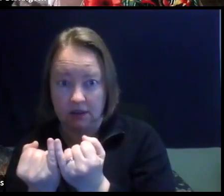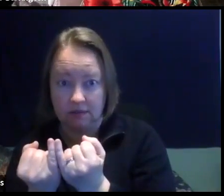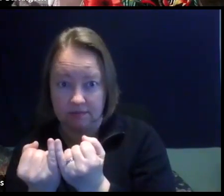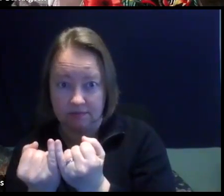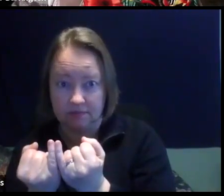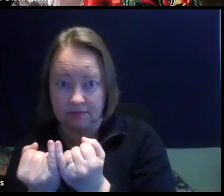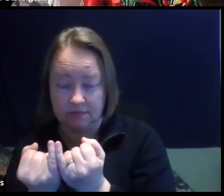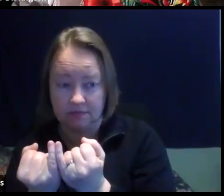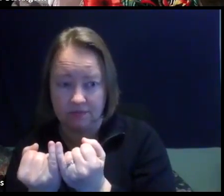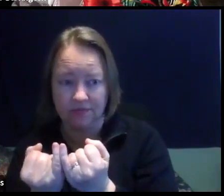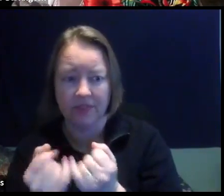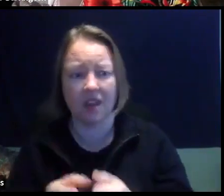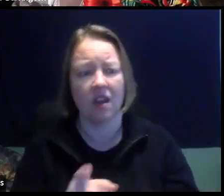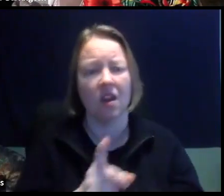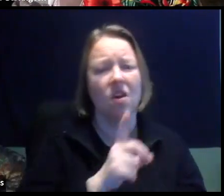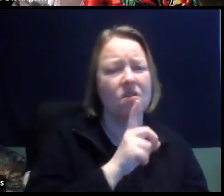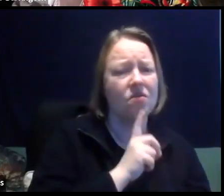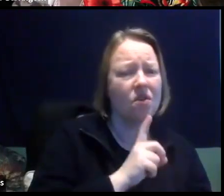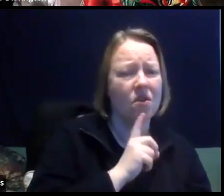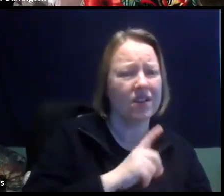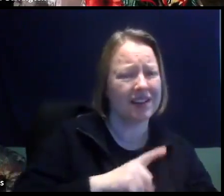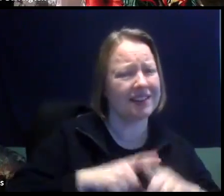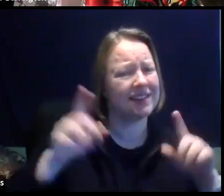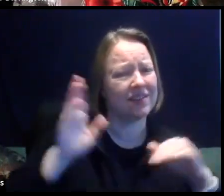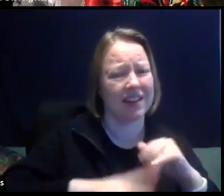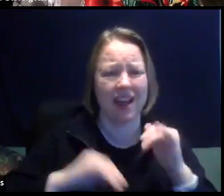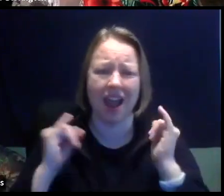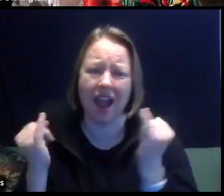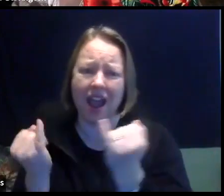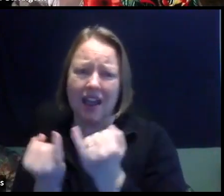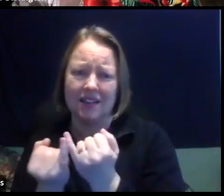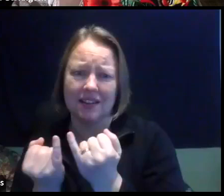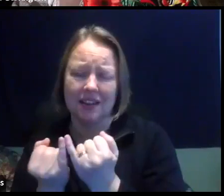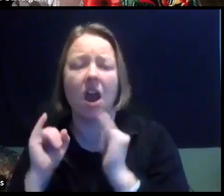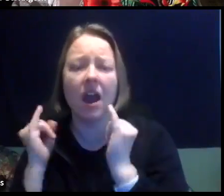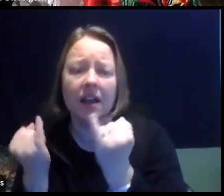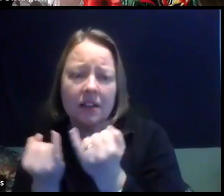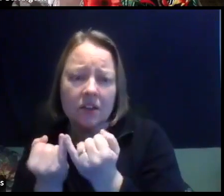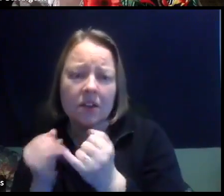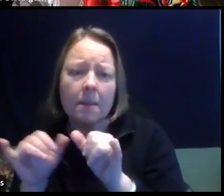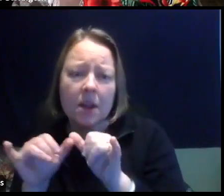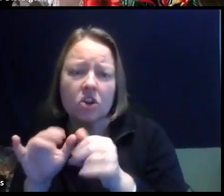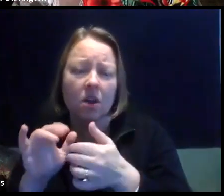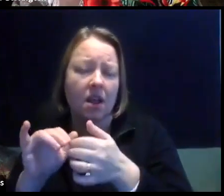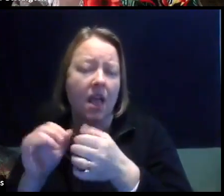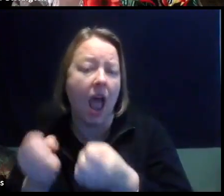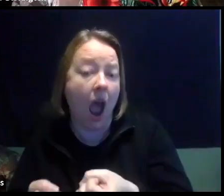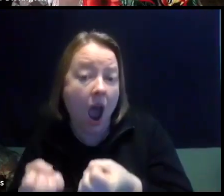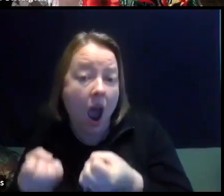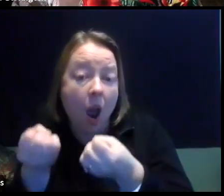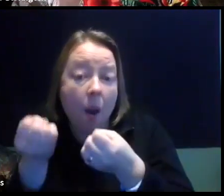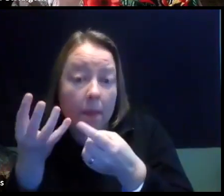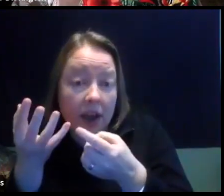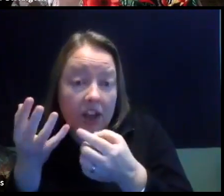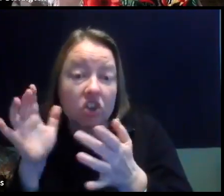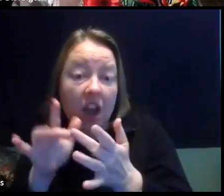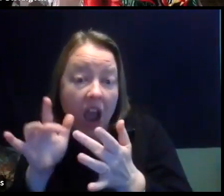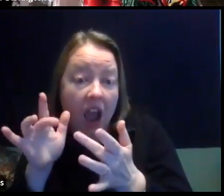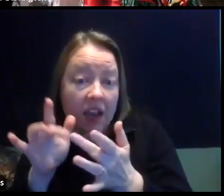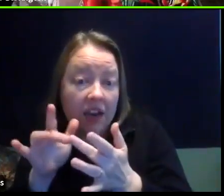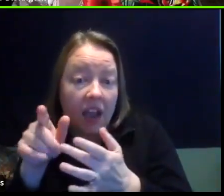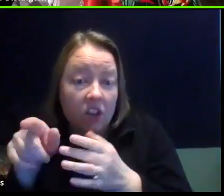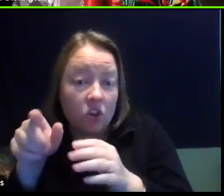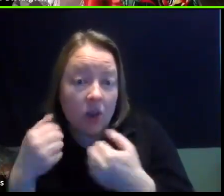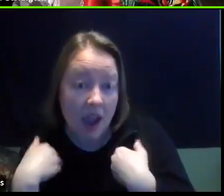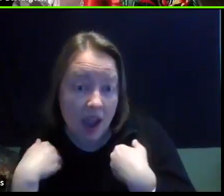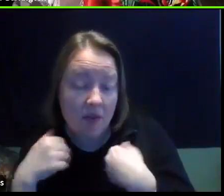No one is exempt from isolation right now. Isolation is measured in terms of how much contact you have.